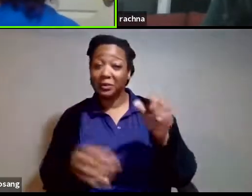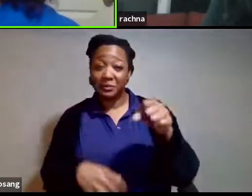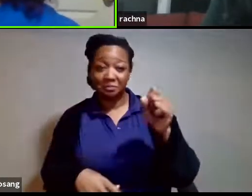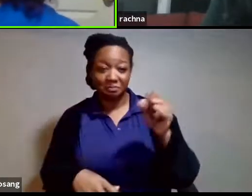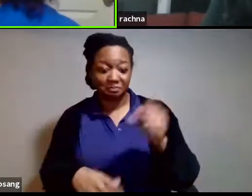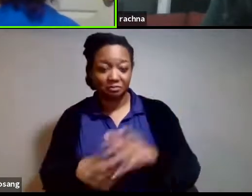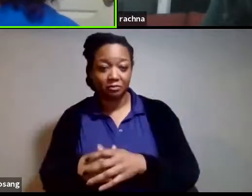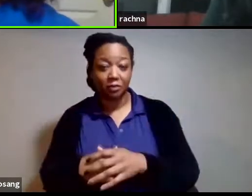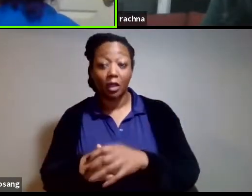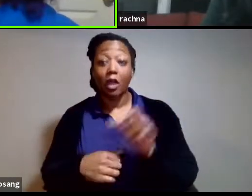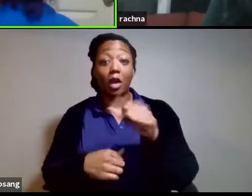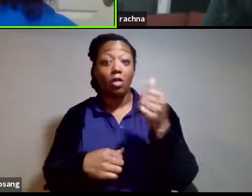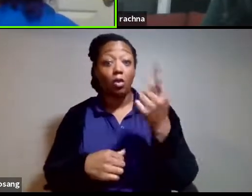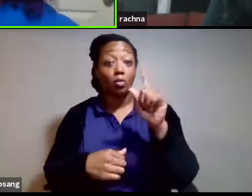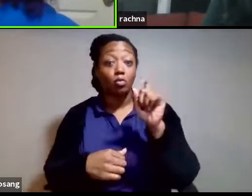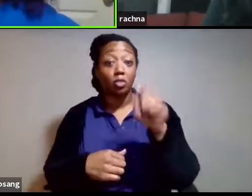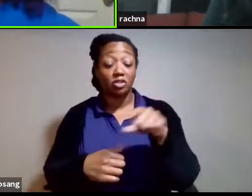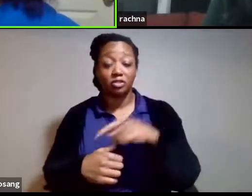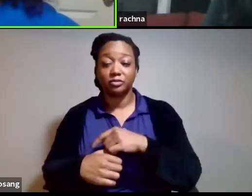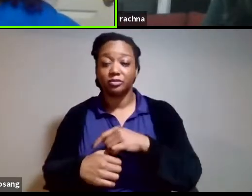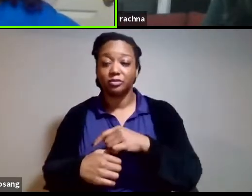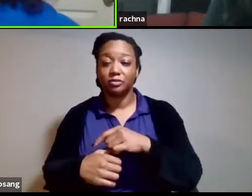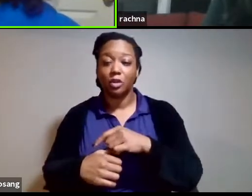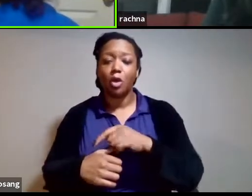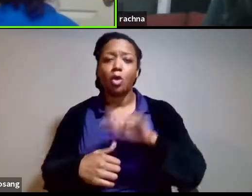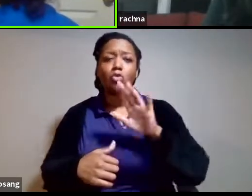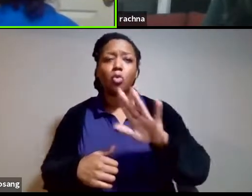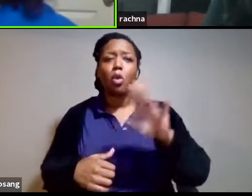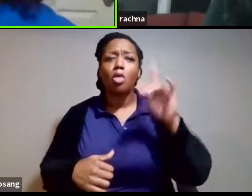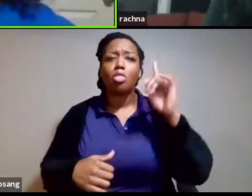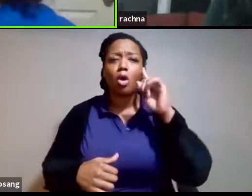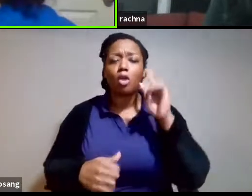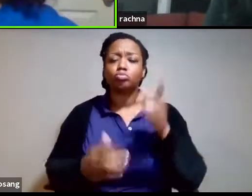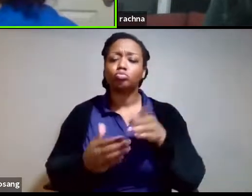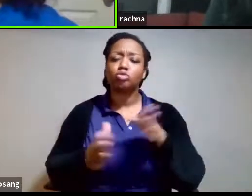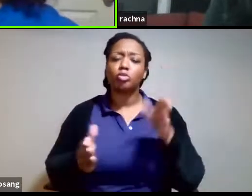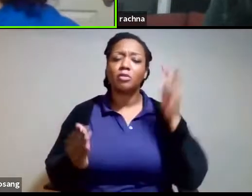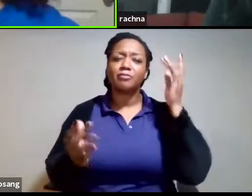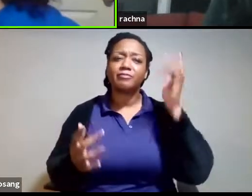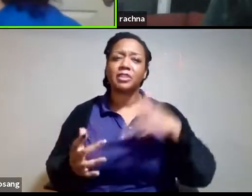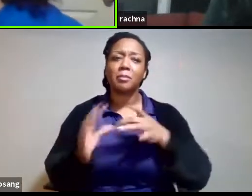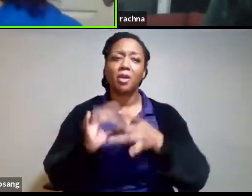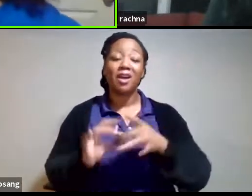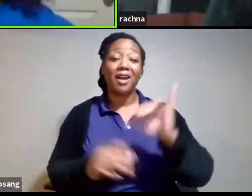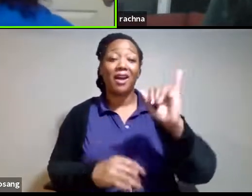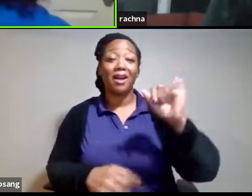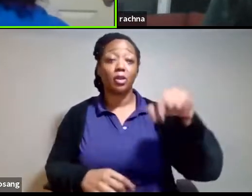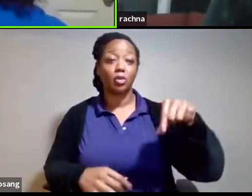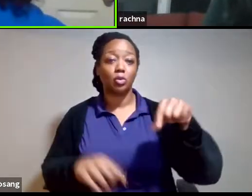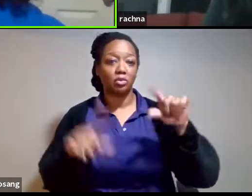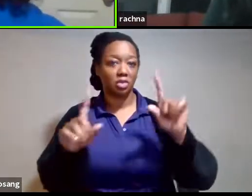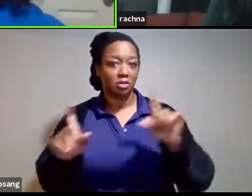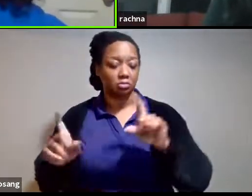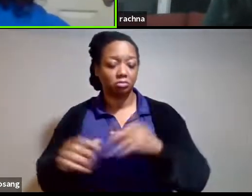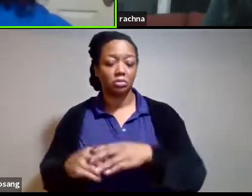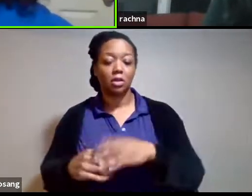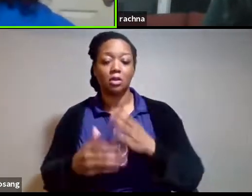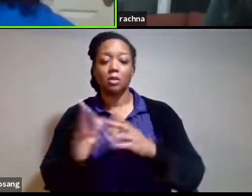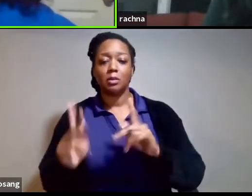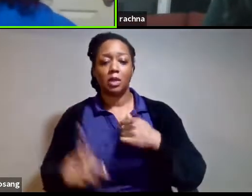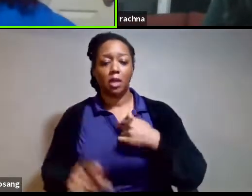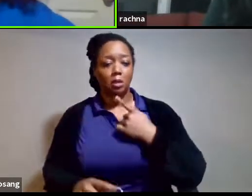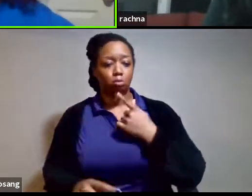Let's see. Another question. What are your thoughts in general on IQ testing? For example, everyone might say, my child's IQ